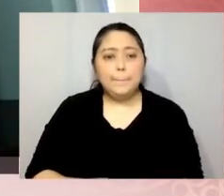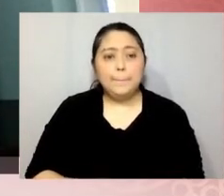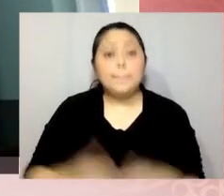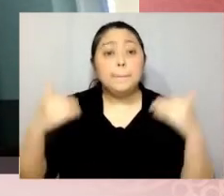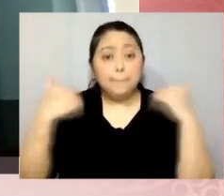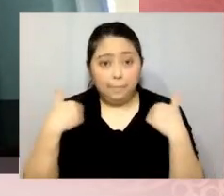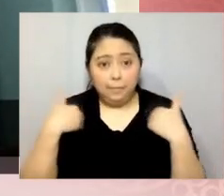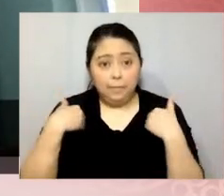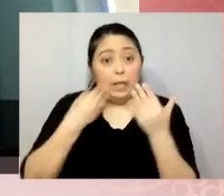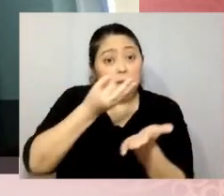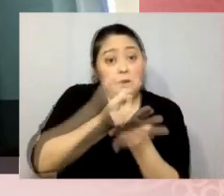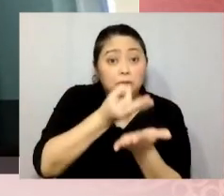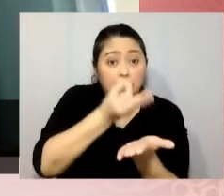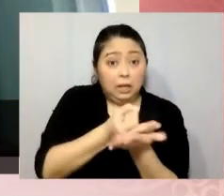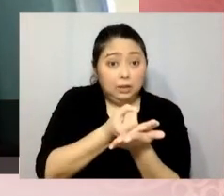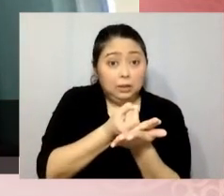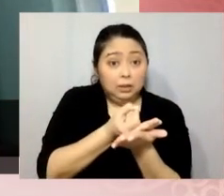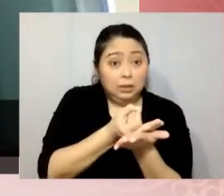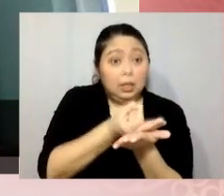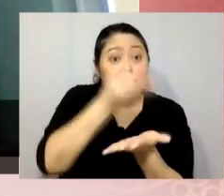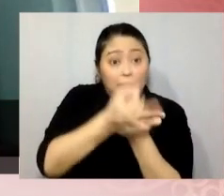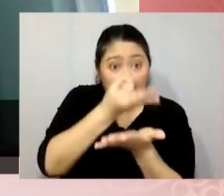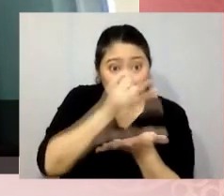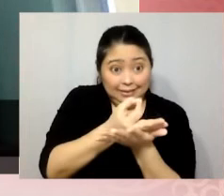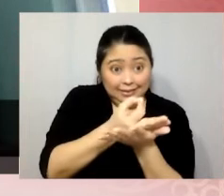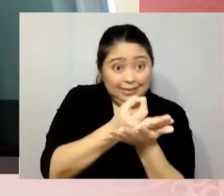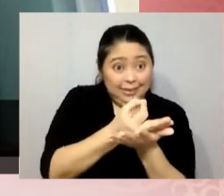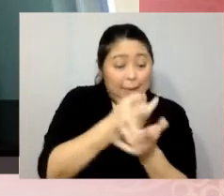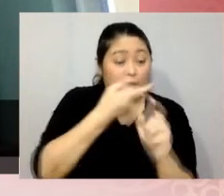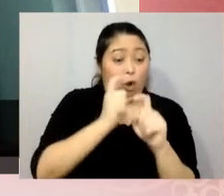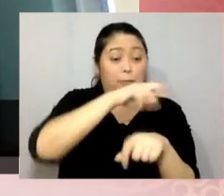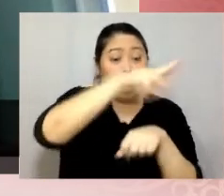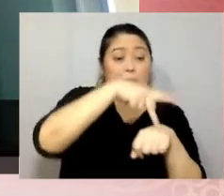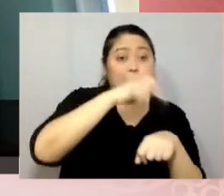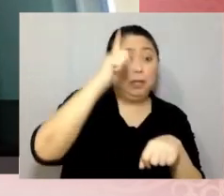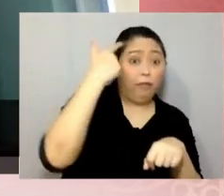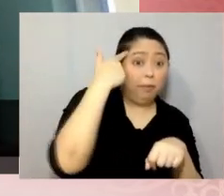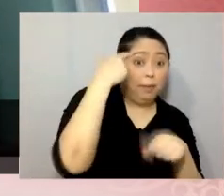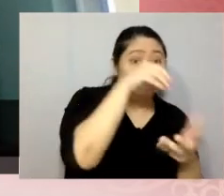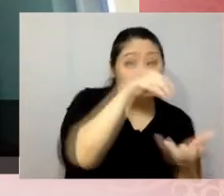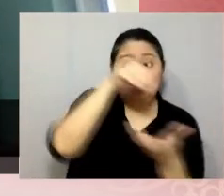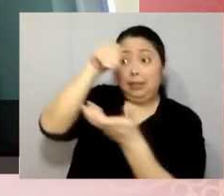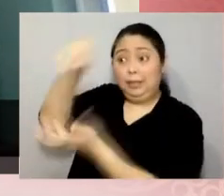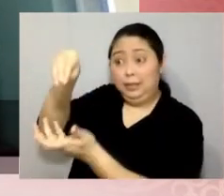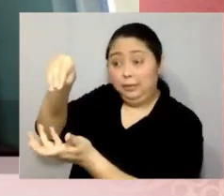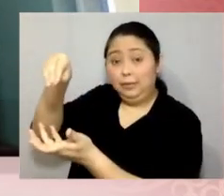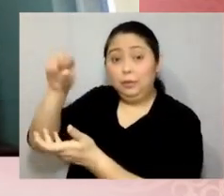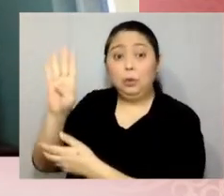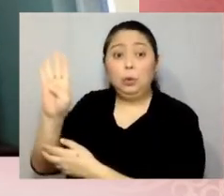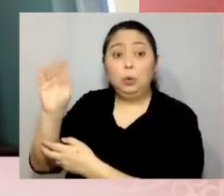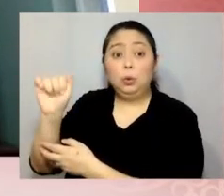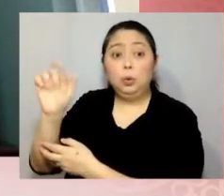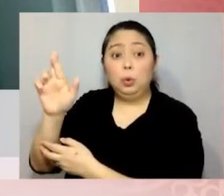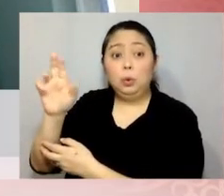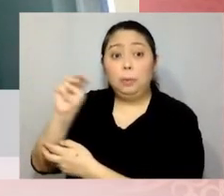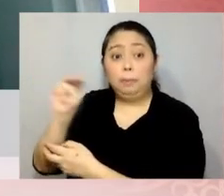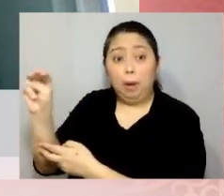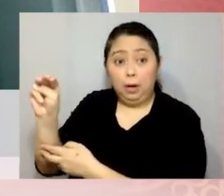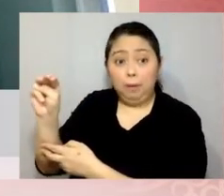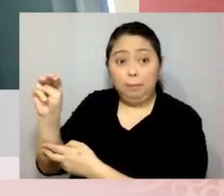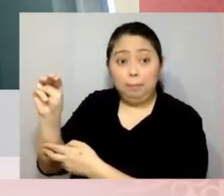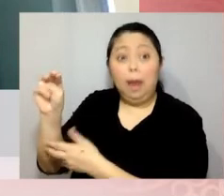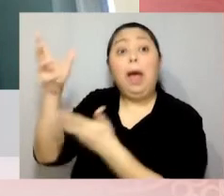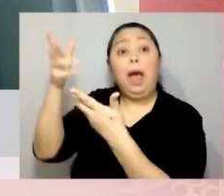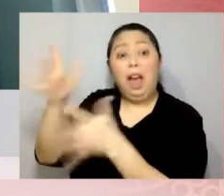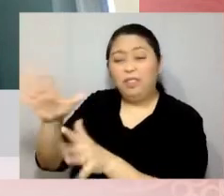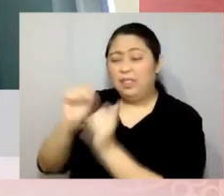ang ano namin, ang pondo namin hindi na po nagre-revert sa National Treasury. It will